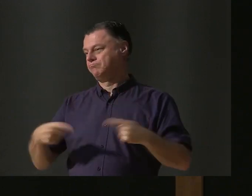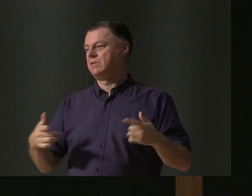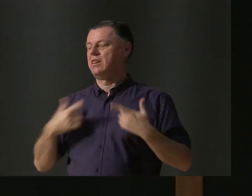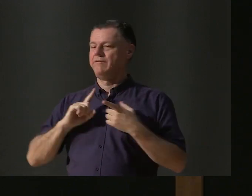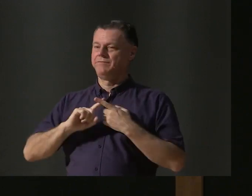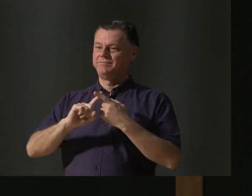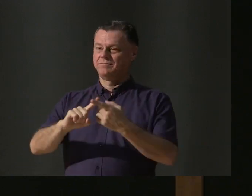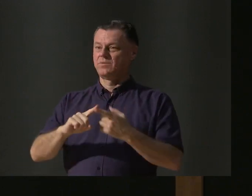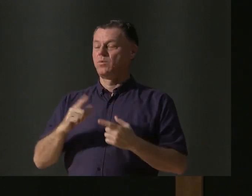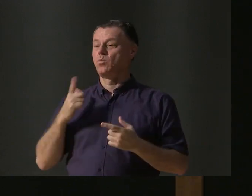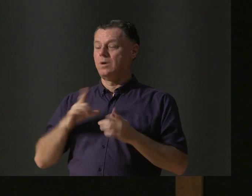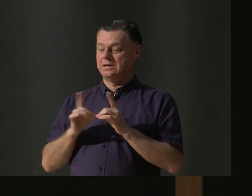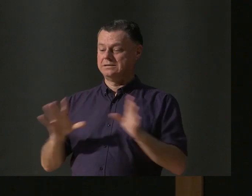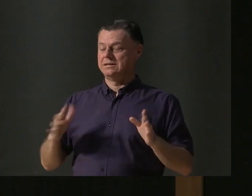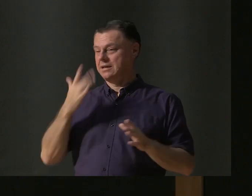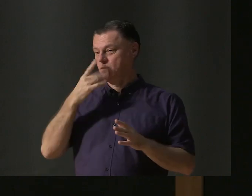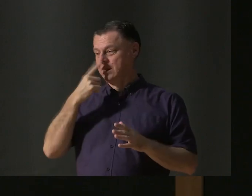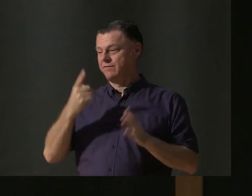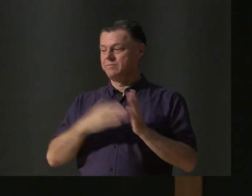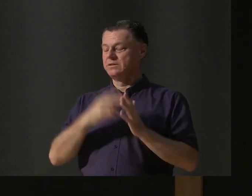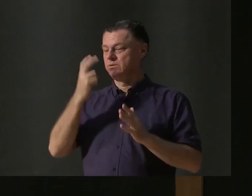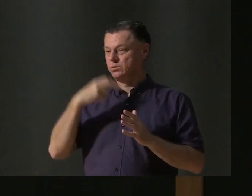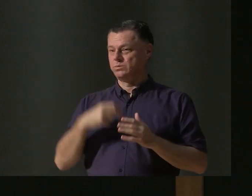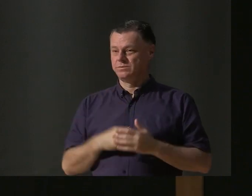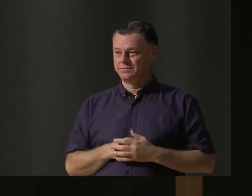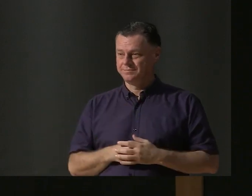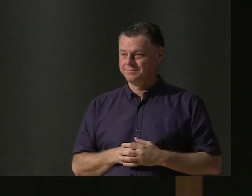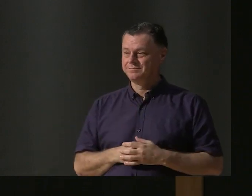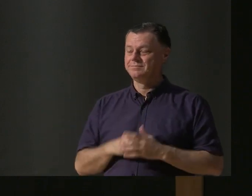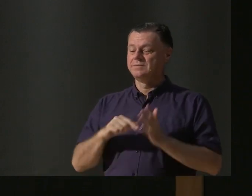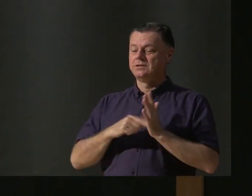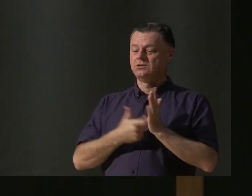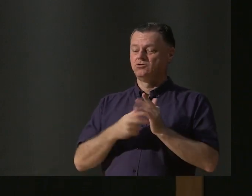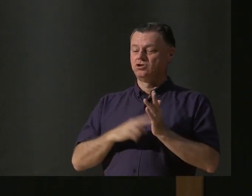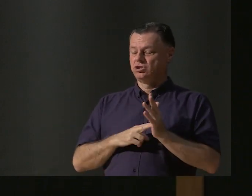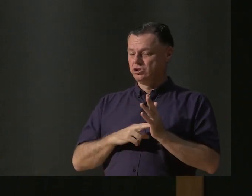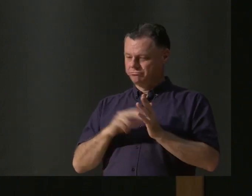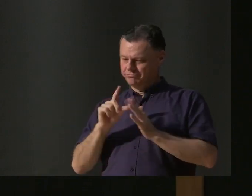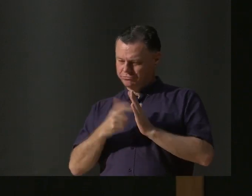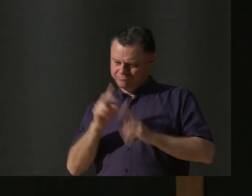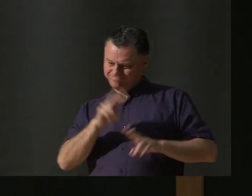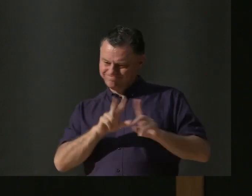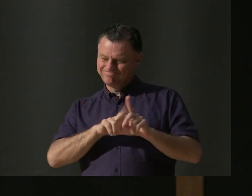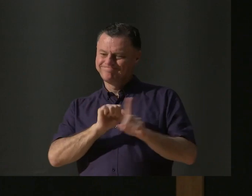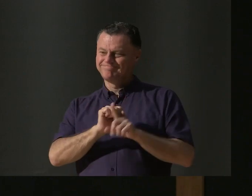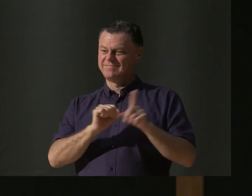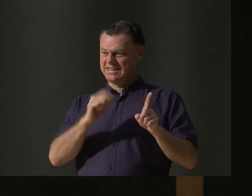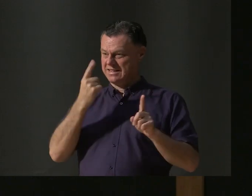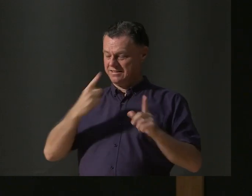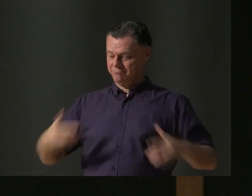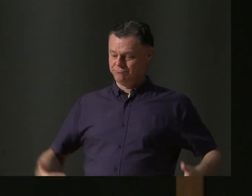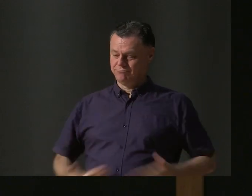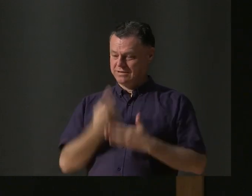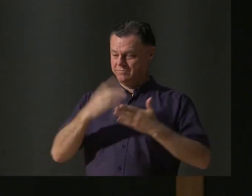Because at just 11 months old, Tristan was diagnosed with type 1 diabetes.